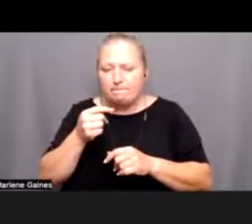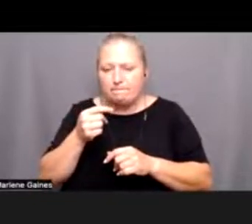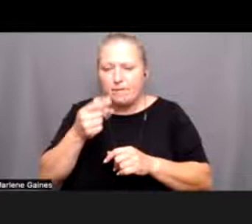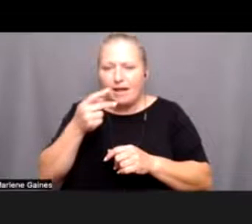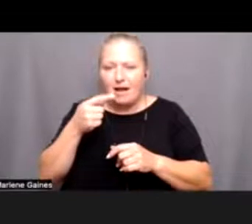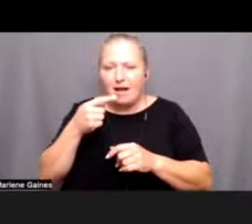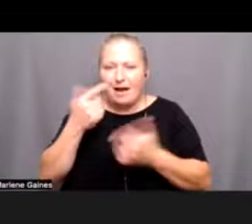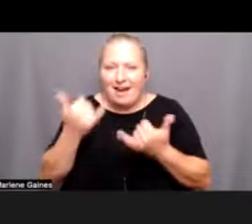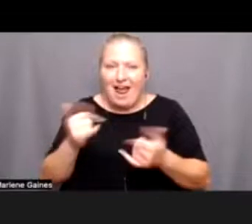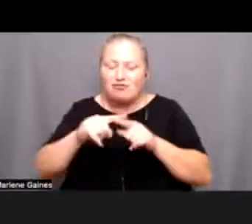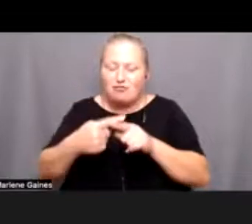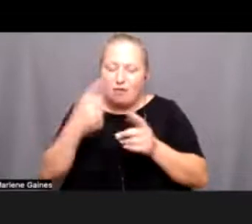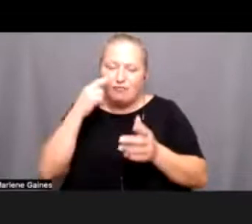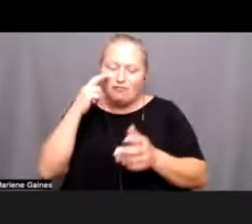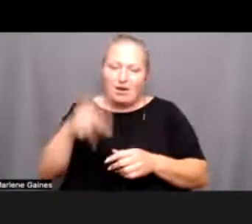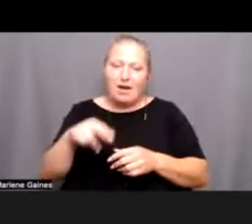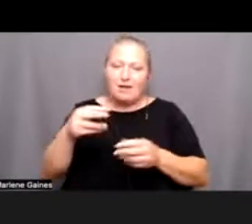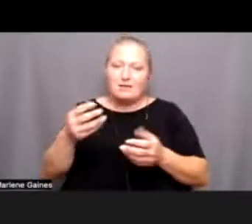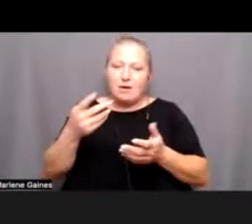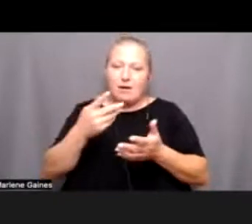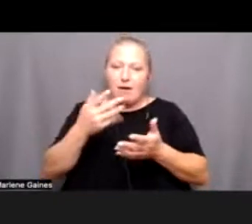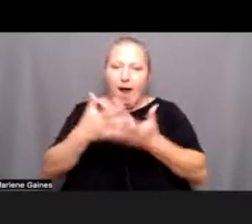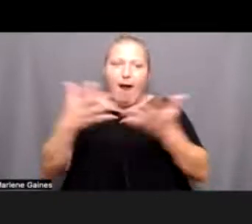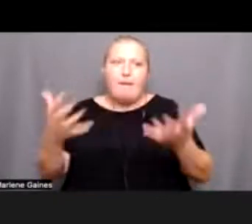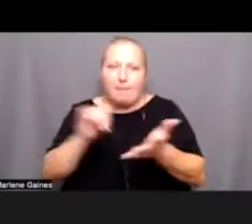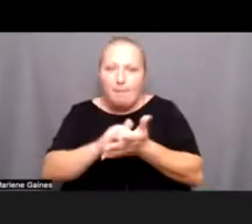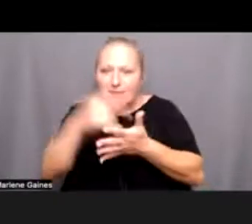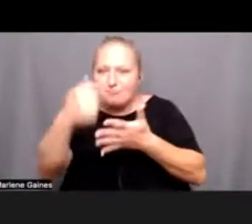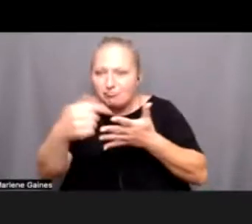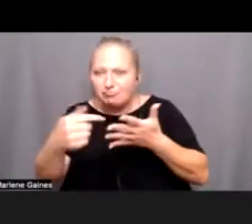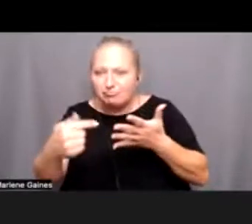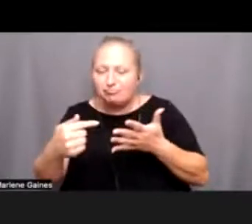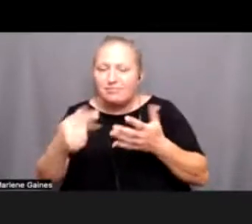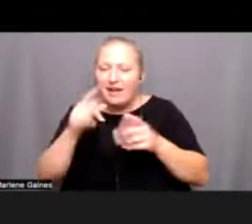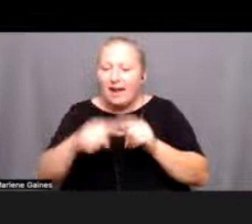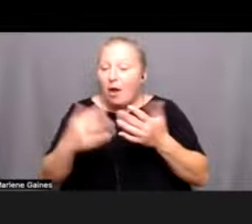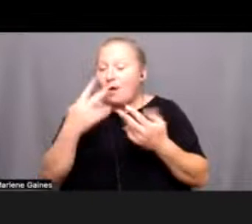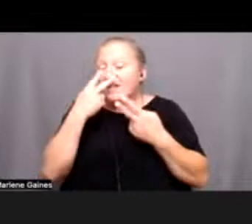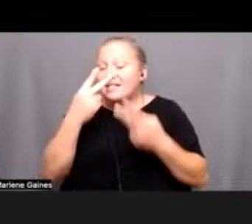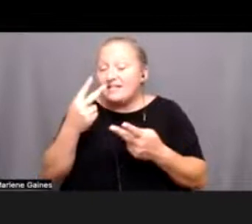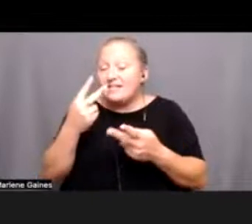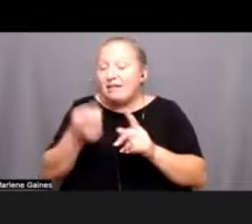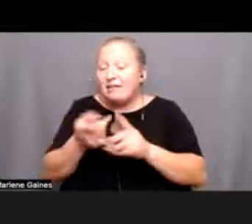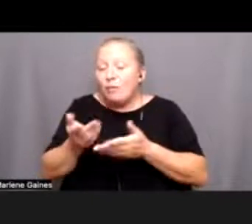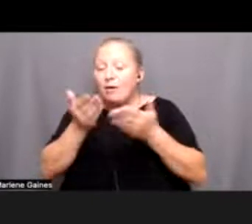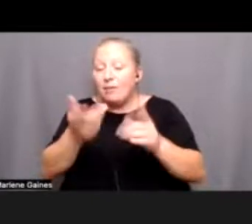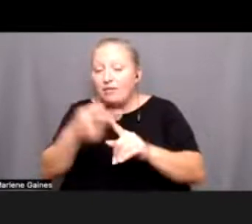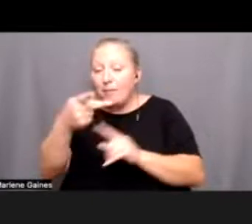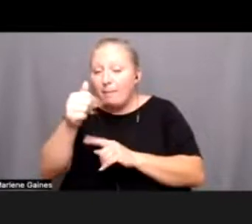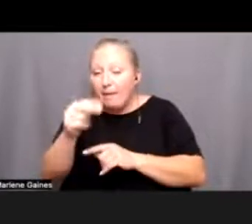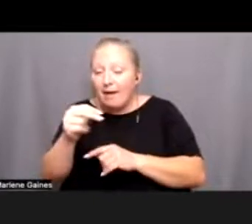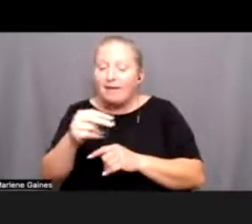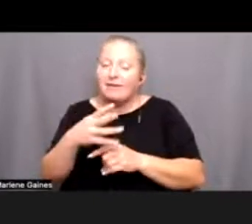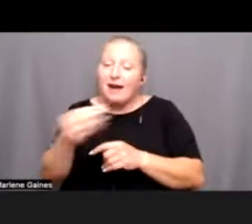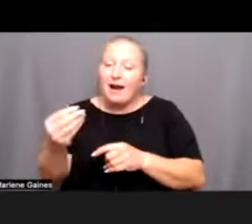to see kind of what comes out of all of the engagement and the recommendations from Pan. So